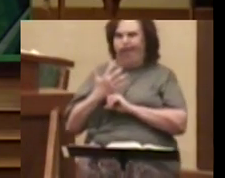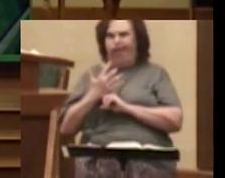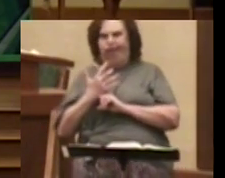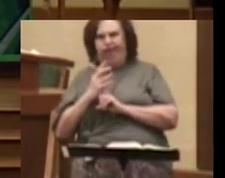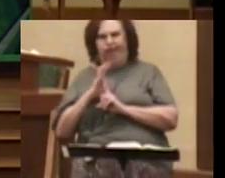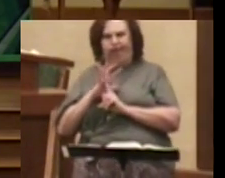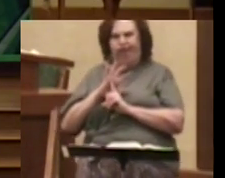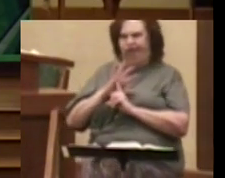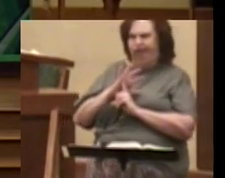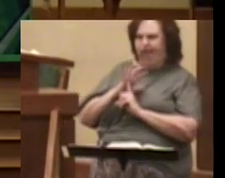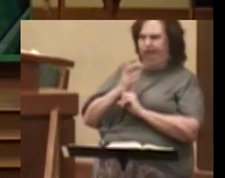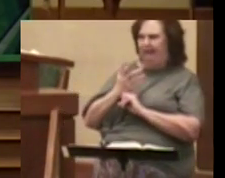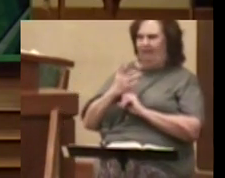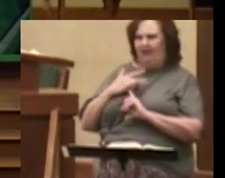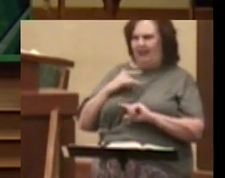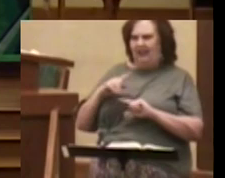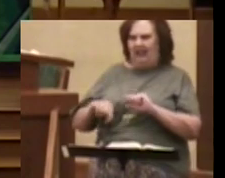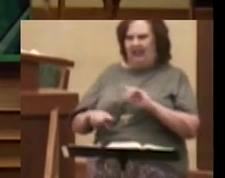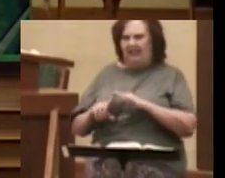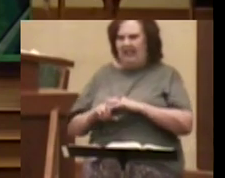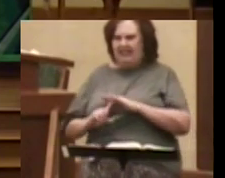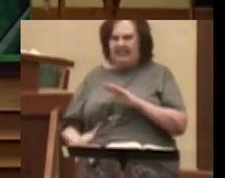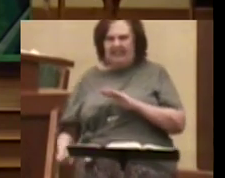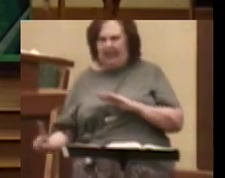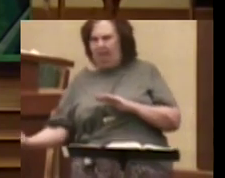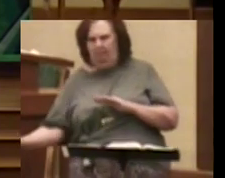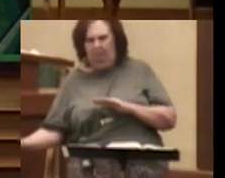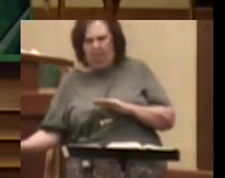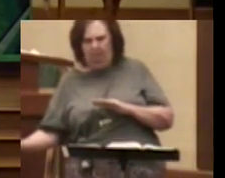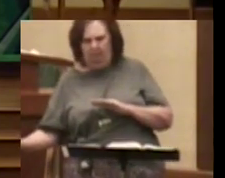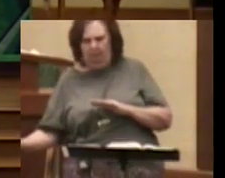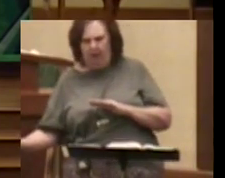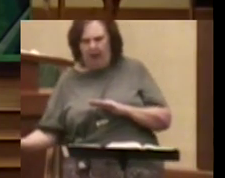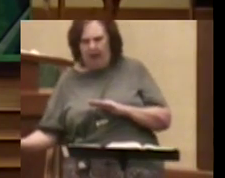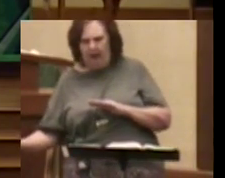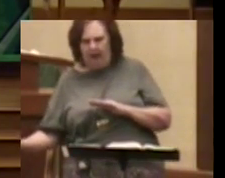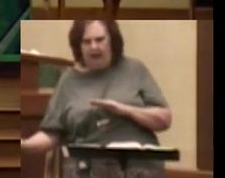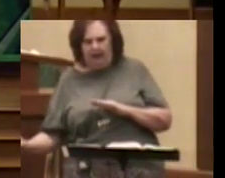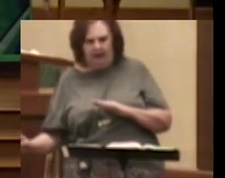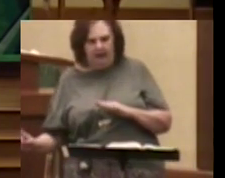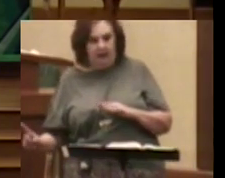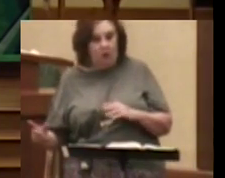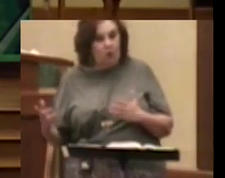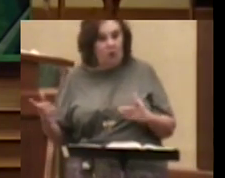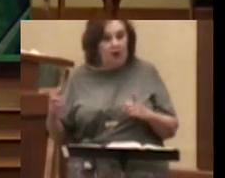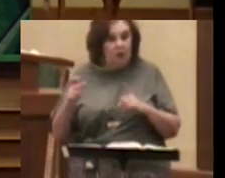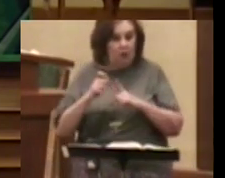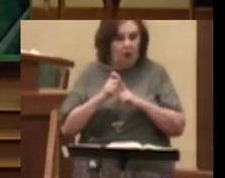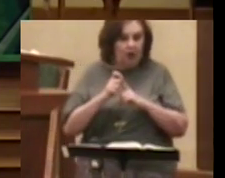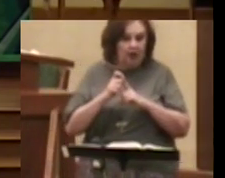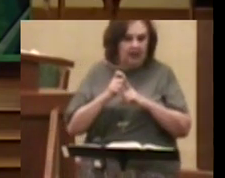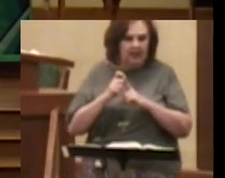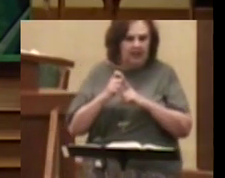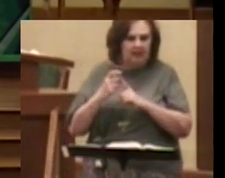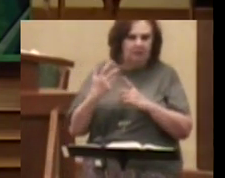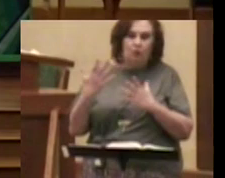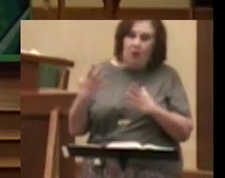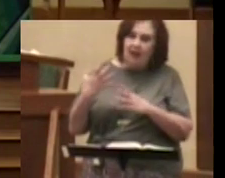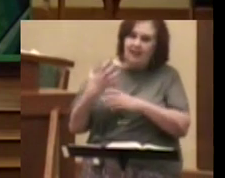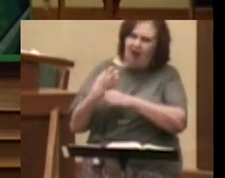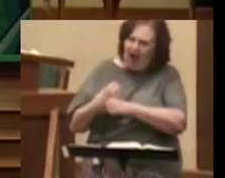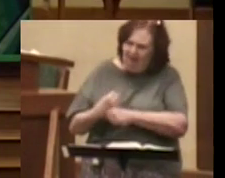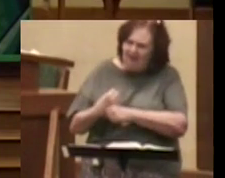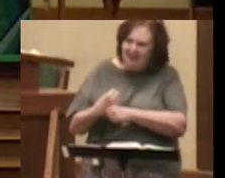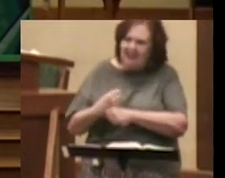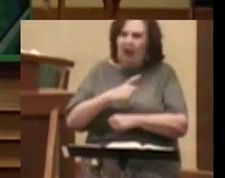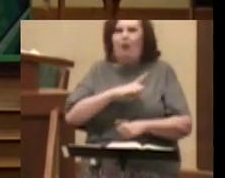perhaps having no escape. And yet, what orients this psalm right from the beginning? Confidence. The